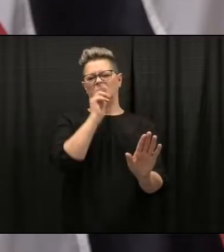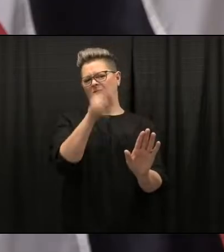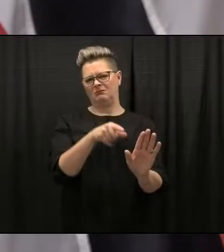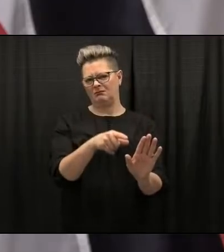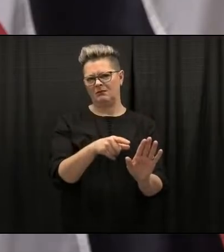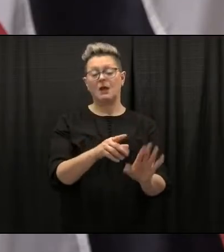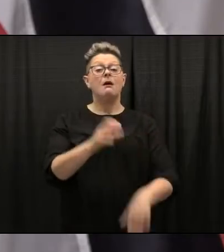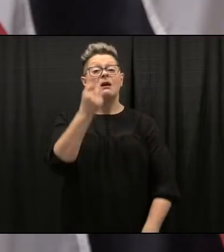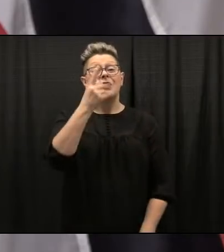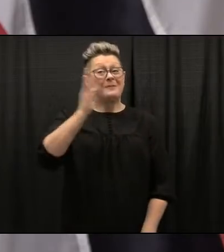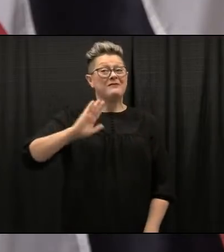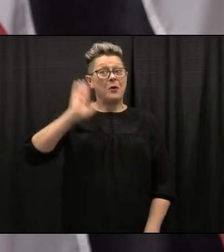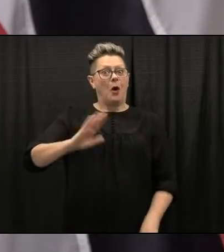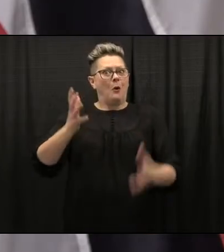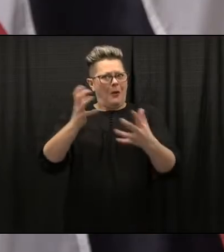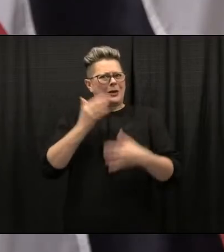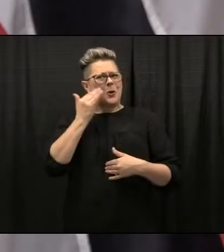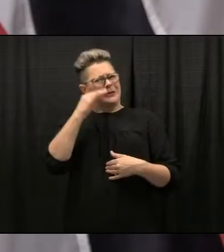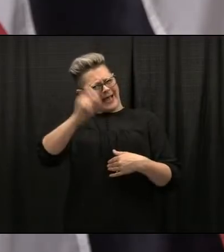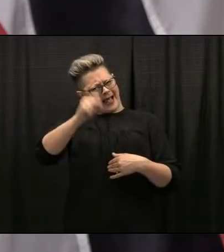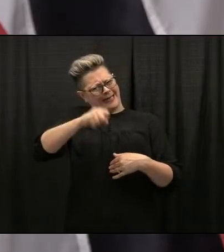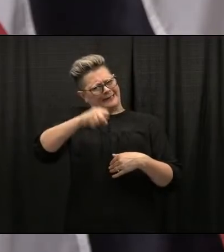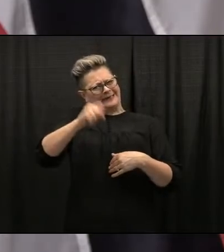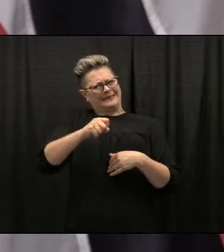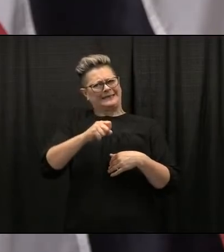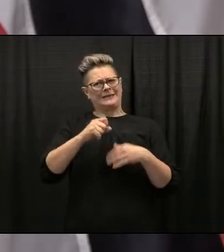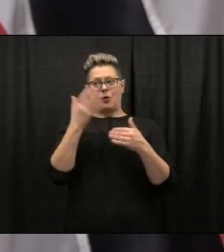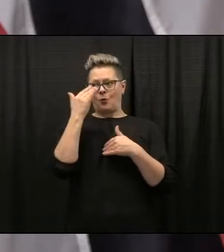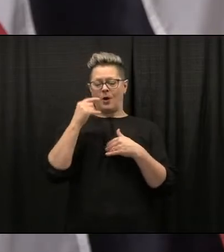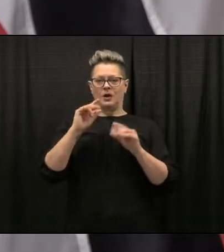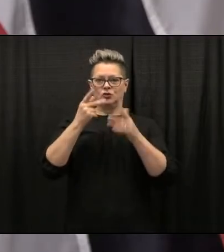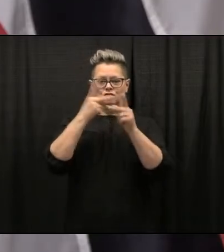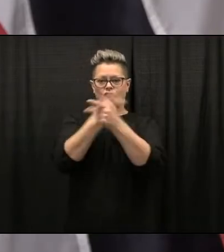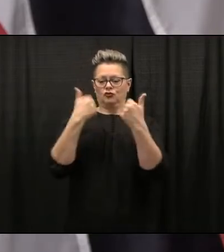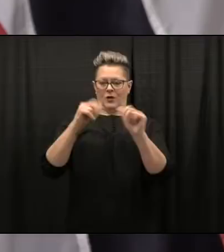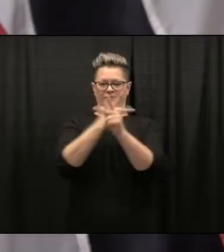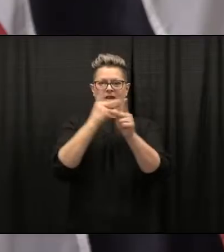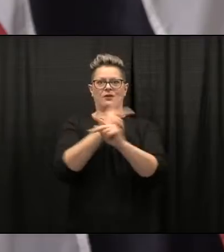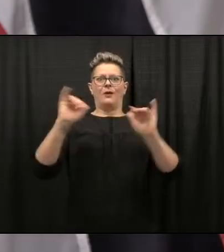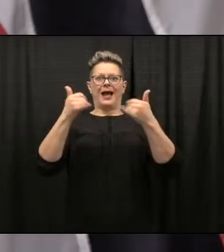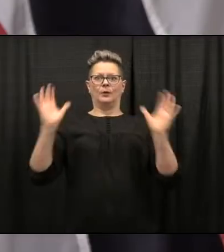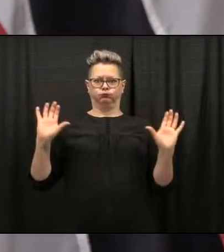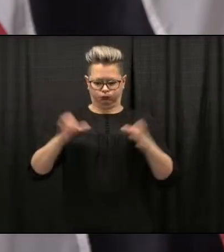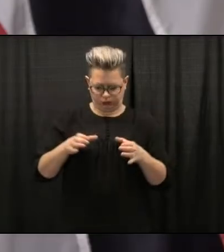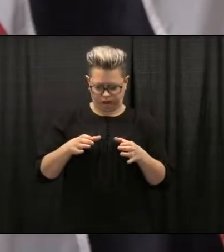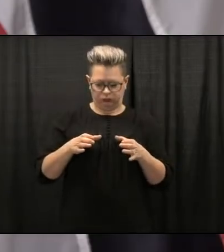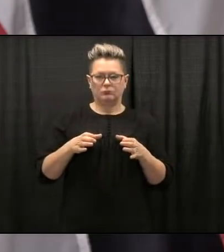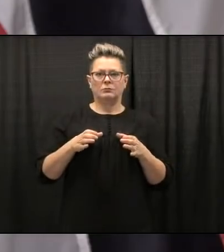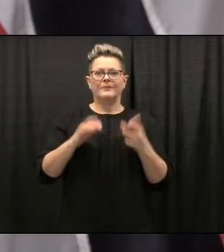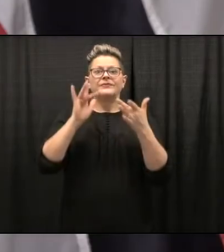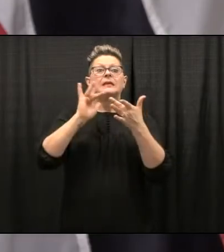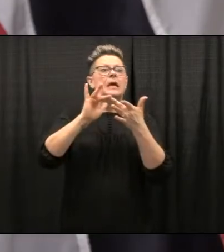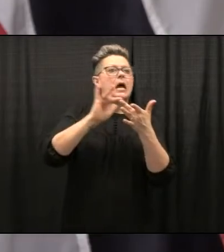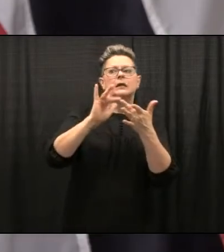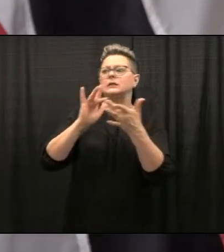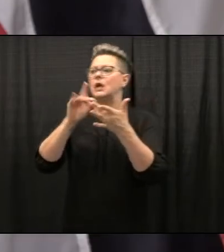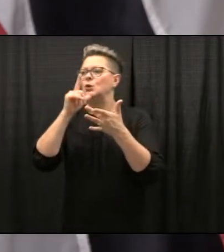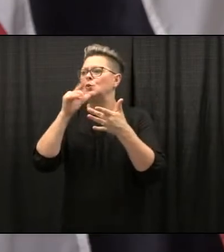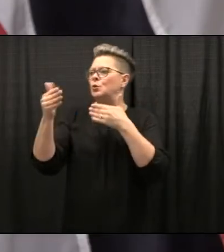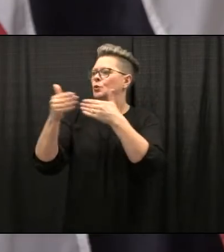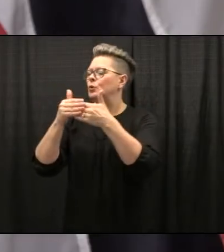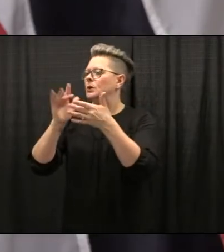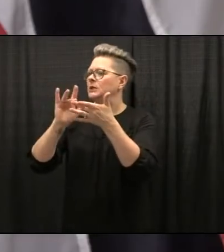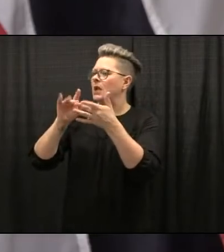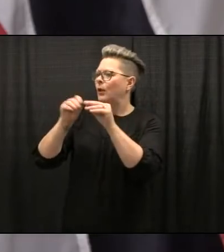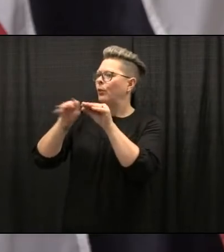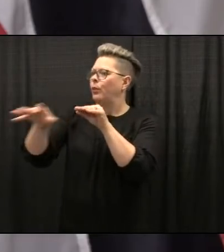the past we wanted to know about every case because we were looking at this as a containment. We contact trace to contain the virus.